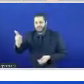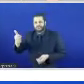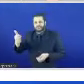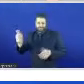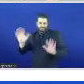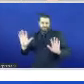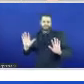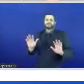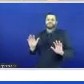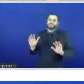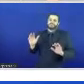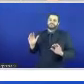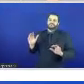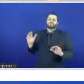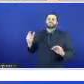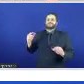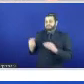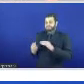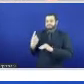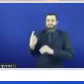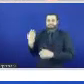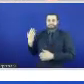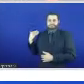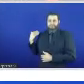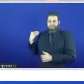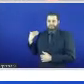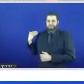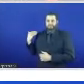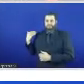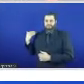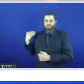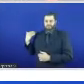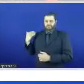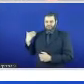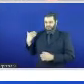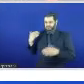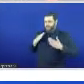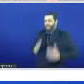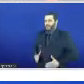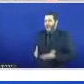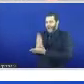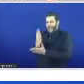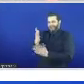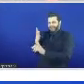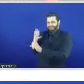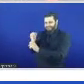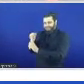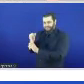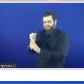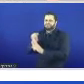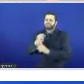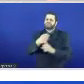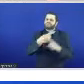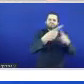we've seen today in many parts of the world, women, the increase in the attack on women, women who